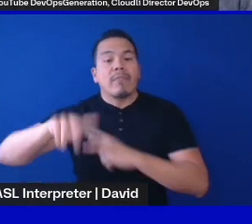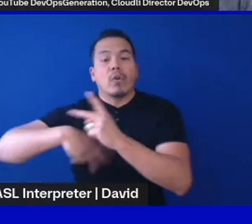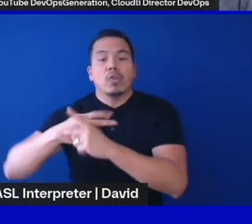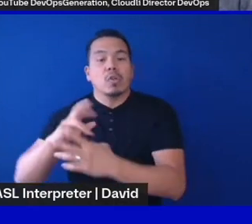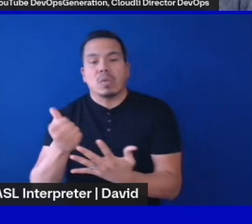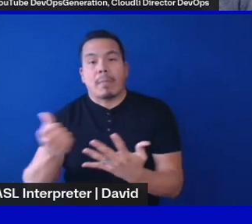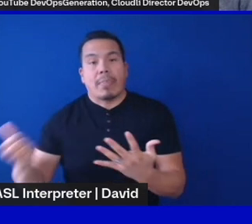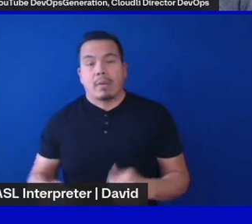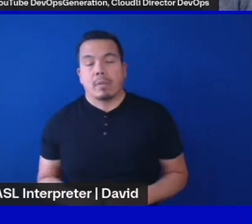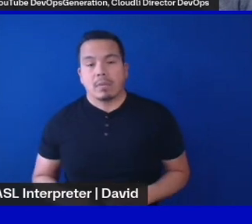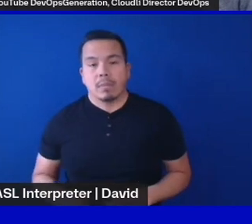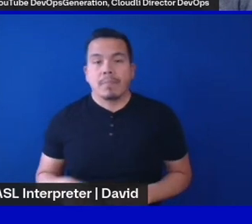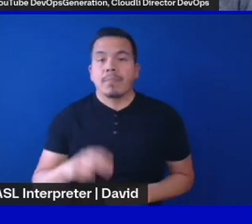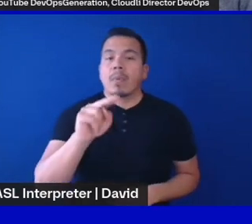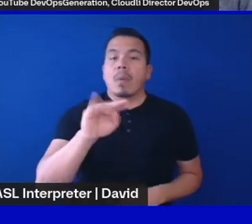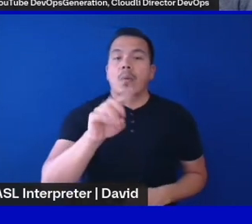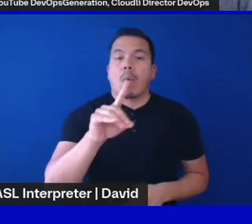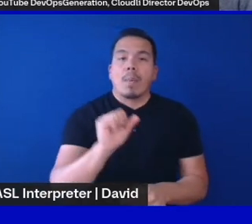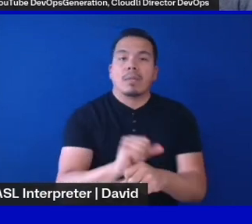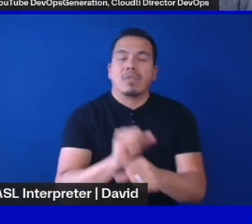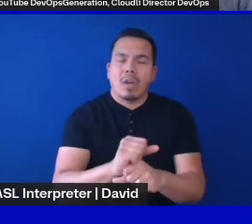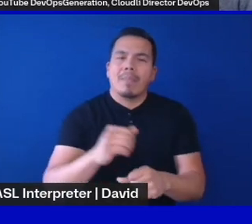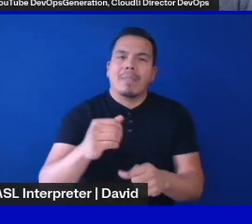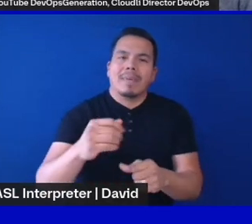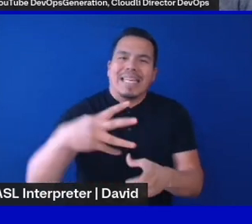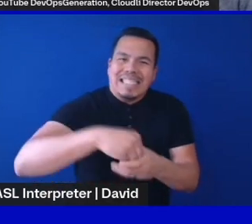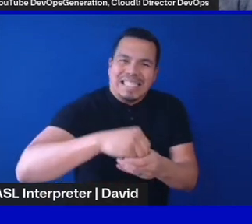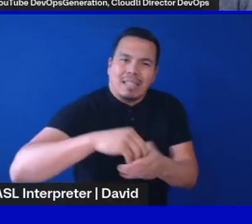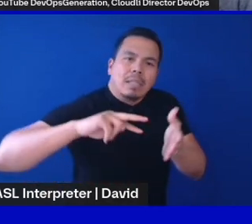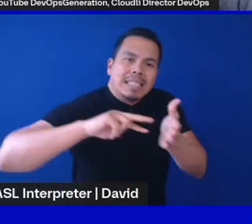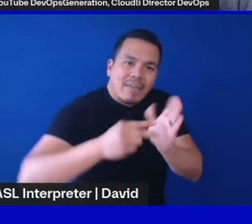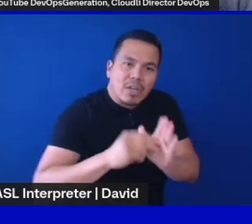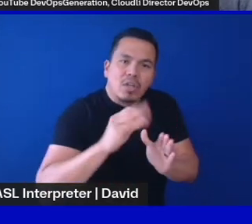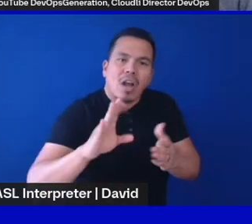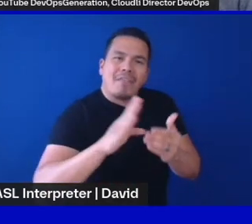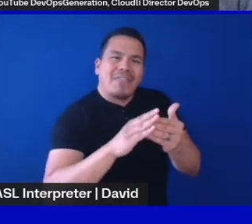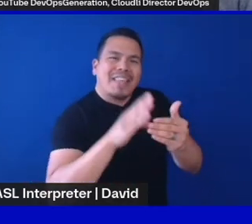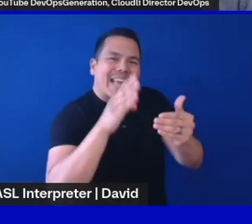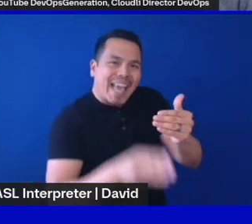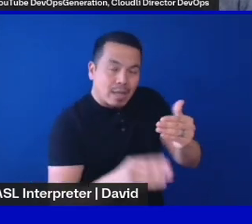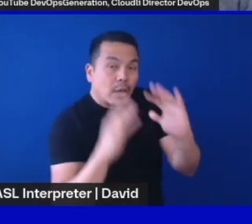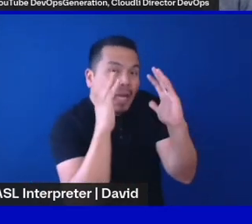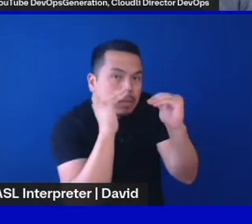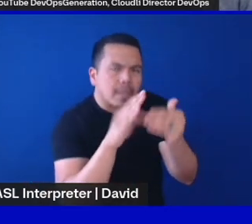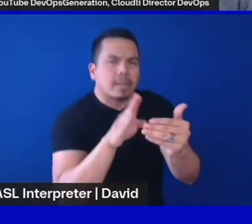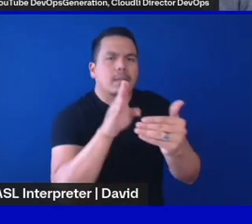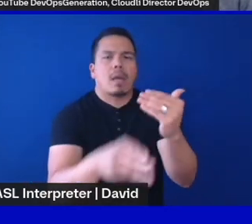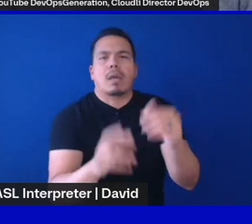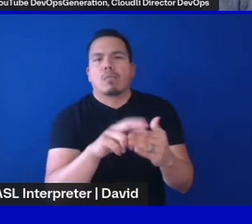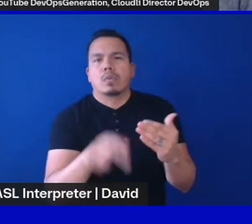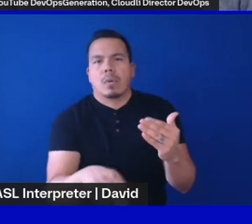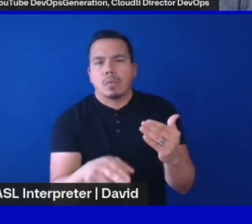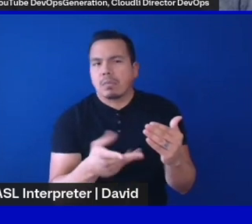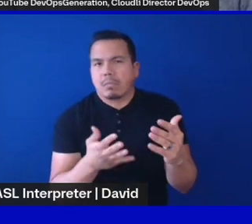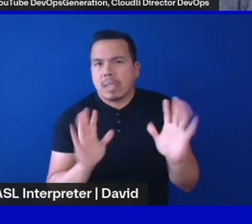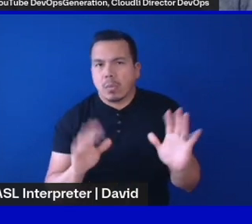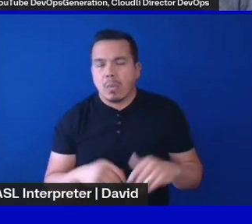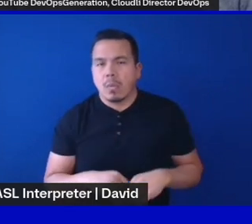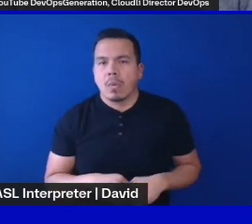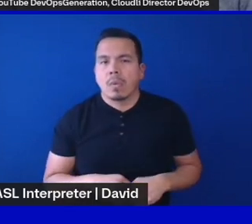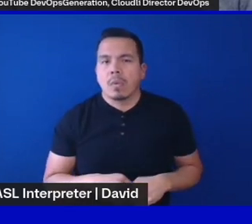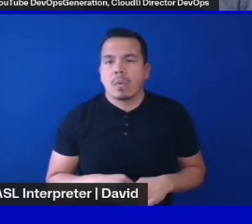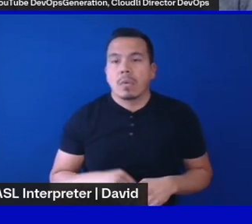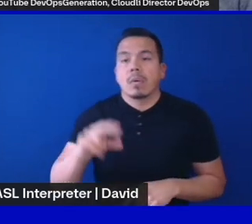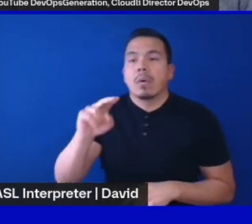the Nomad job contains the definition of the expected end result, not how to get there, just the end result. So Nomad can look